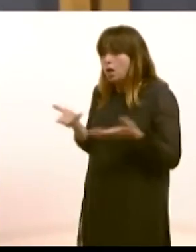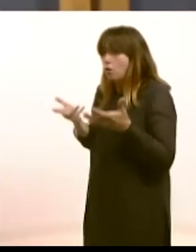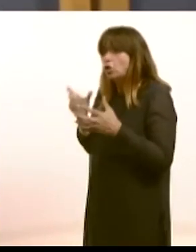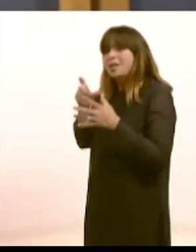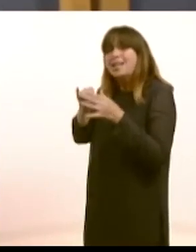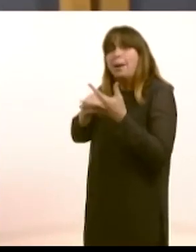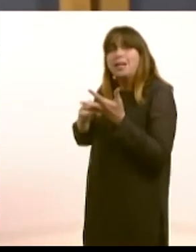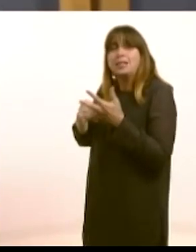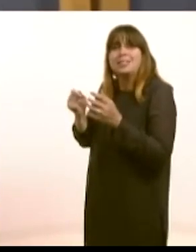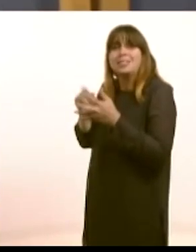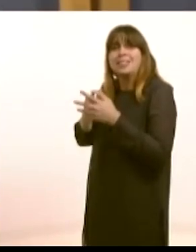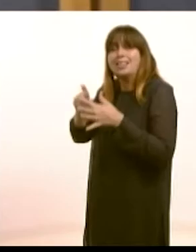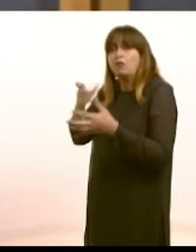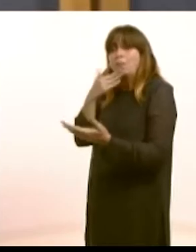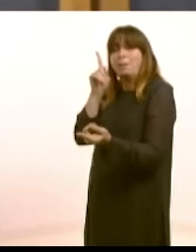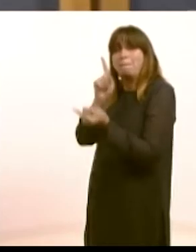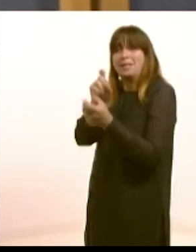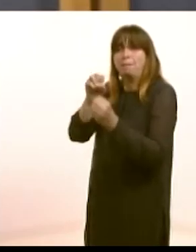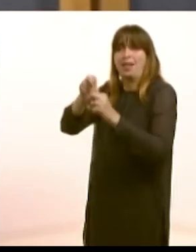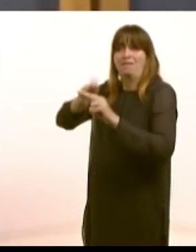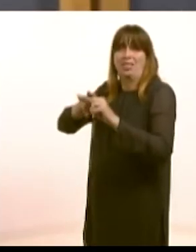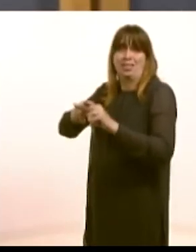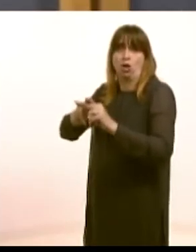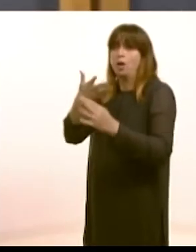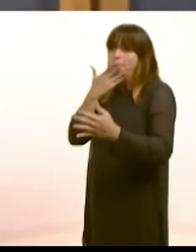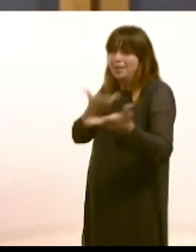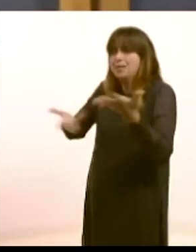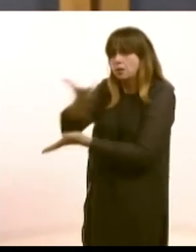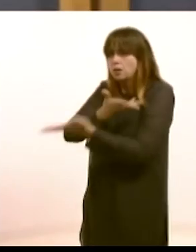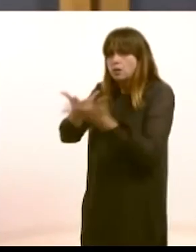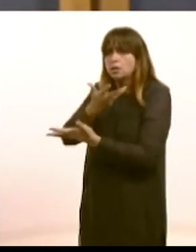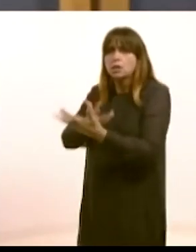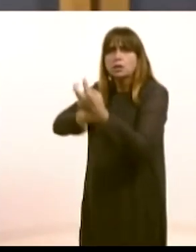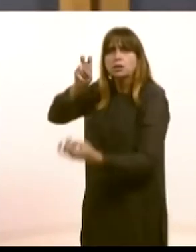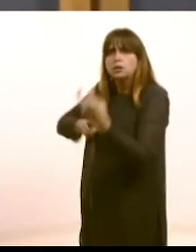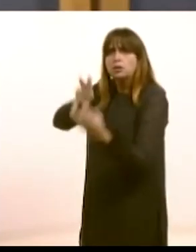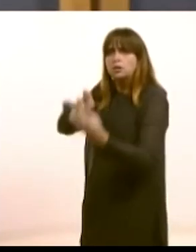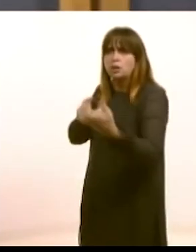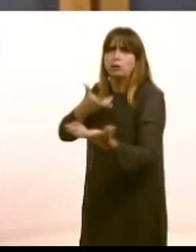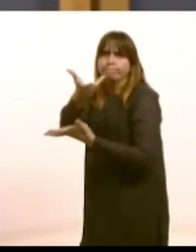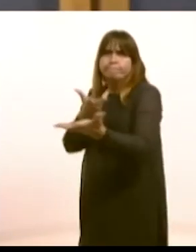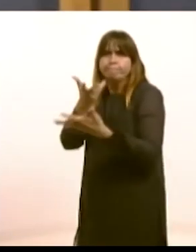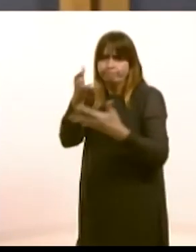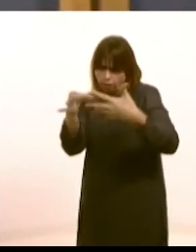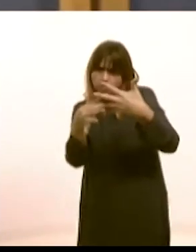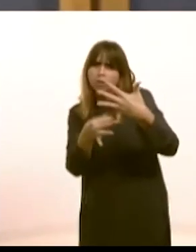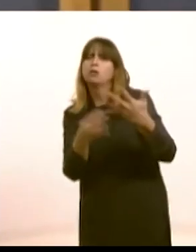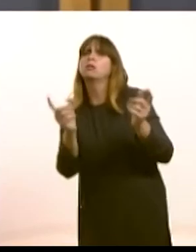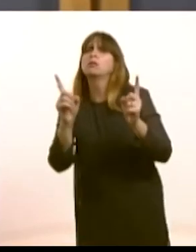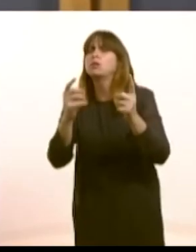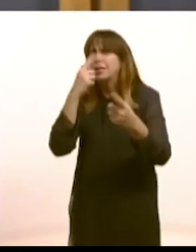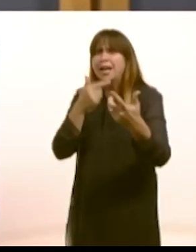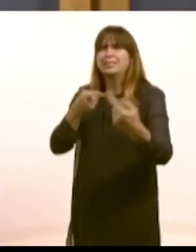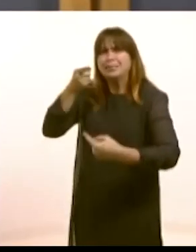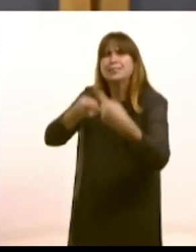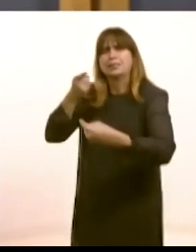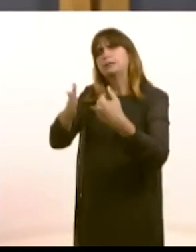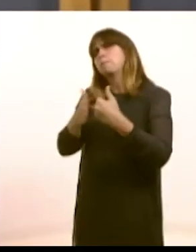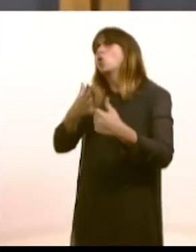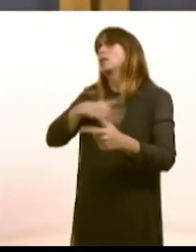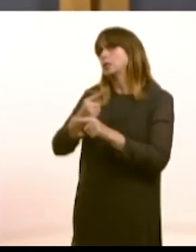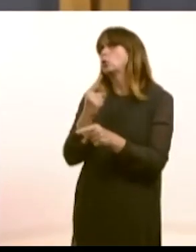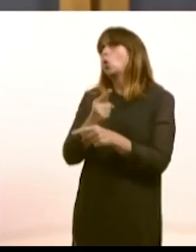meet a delegation from Blaenau Ffestiniog in order that we can argue the toss on the claims of this important